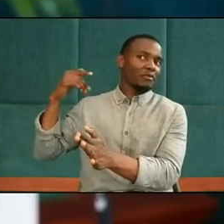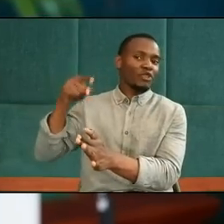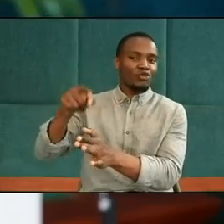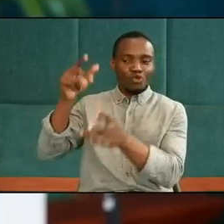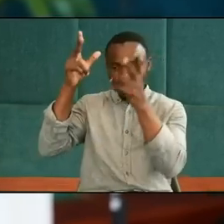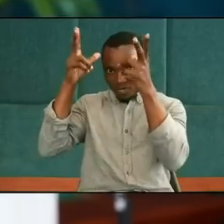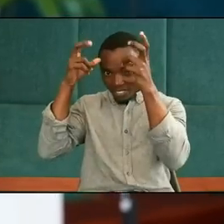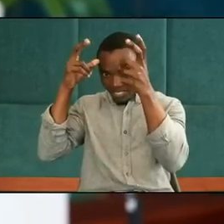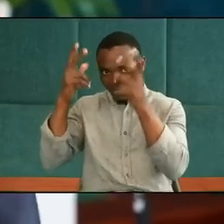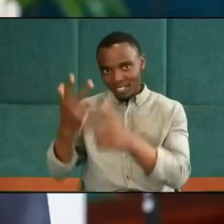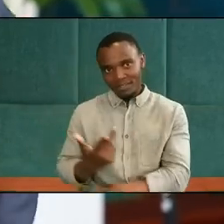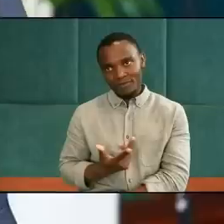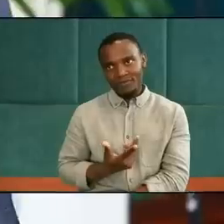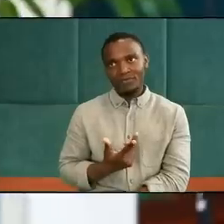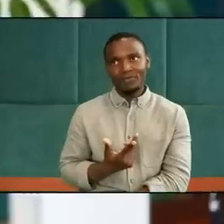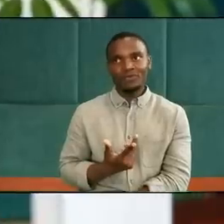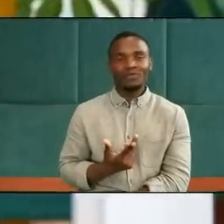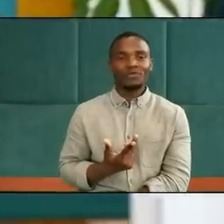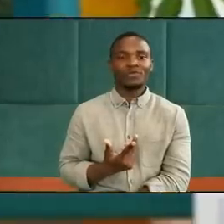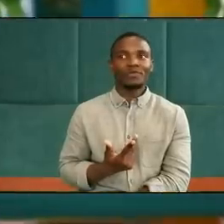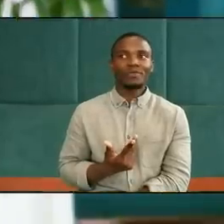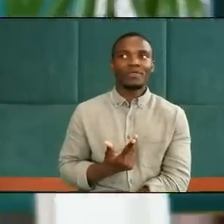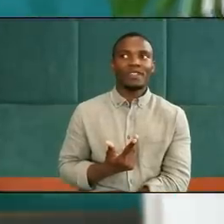Satan." What?